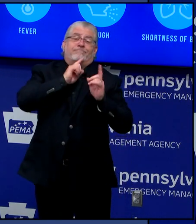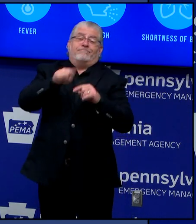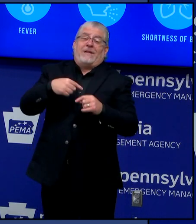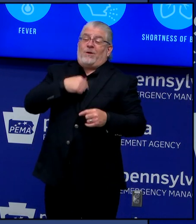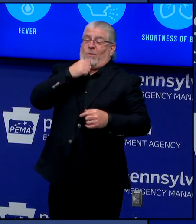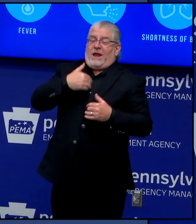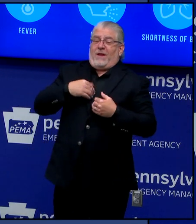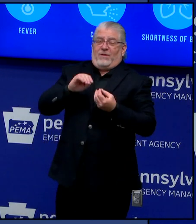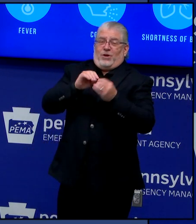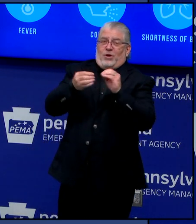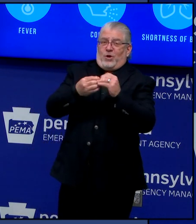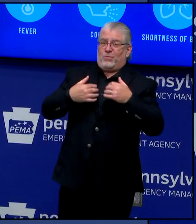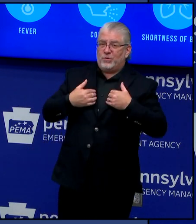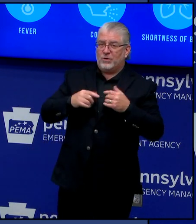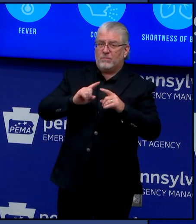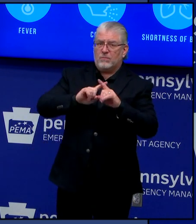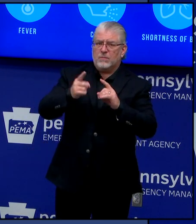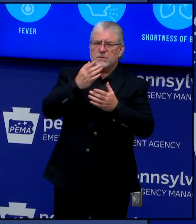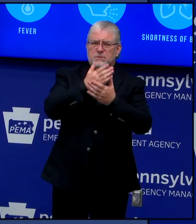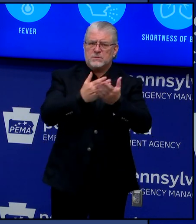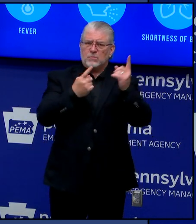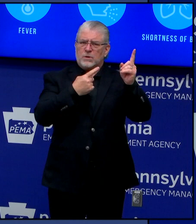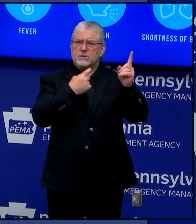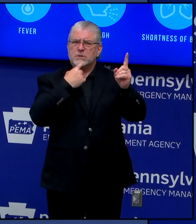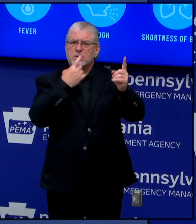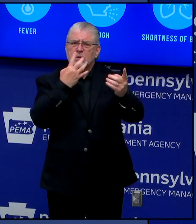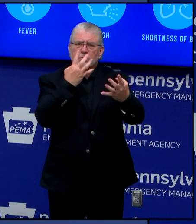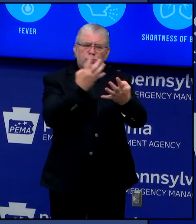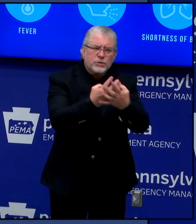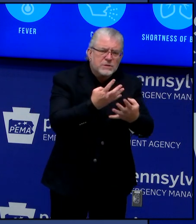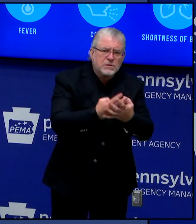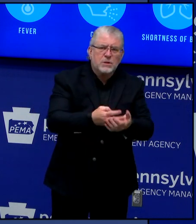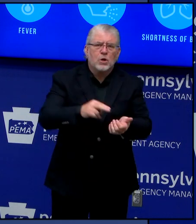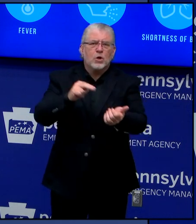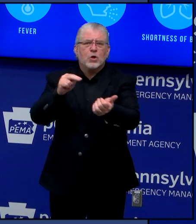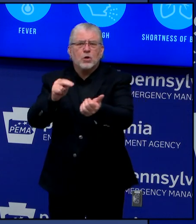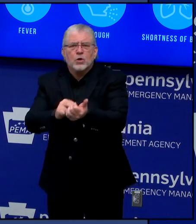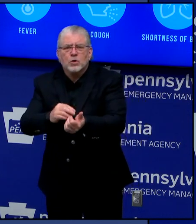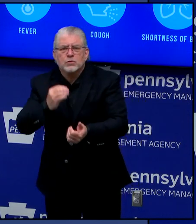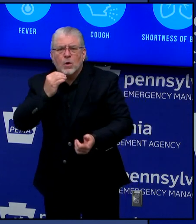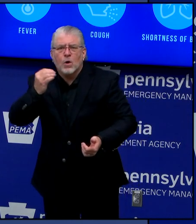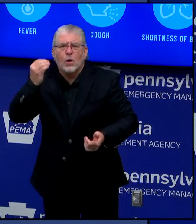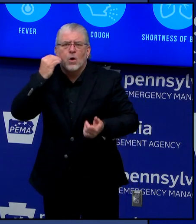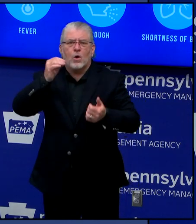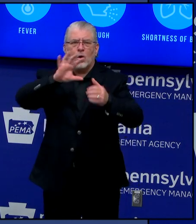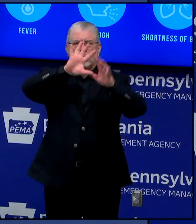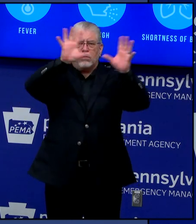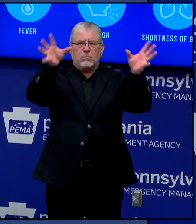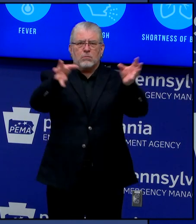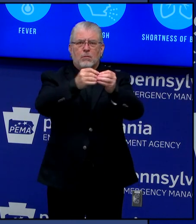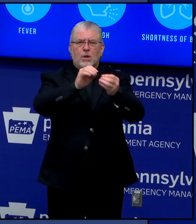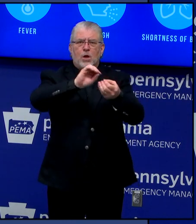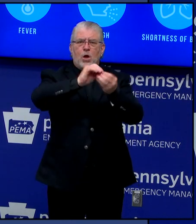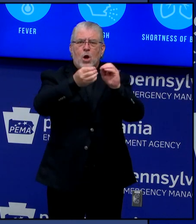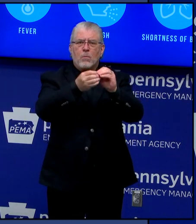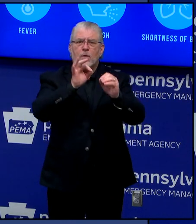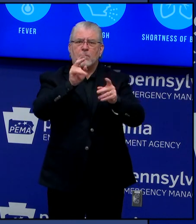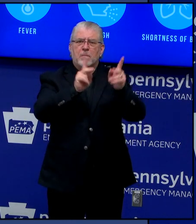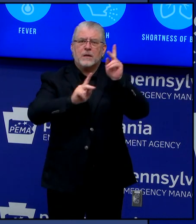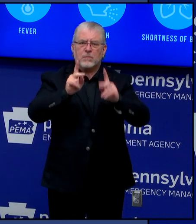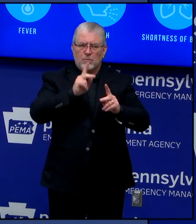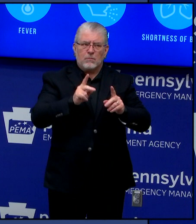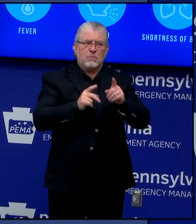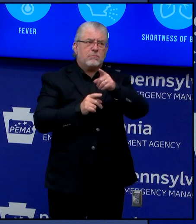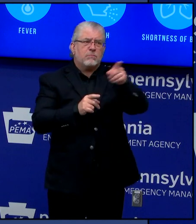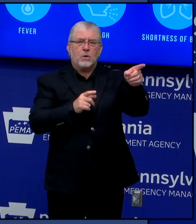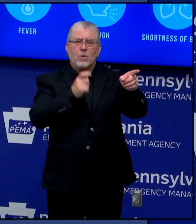that long-term care living facilities, that correctional institutions and other areas that have COVID-19, such as